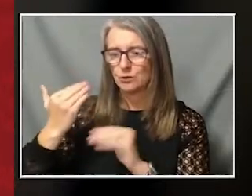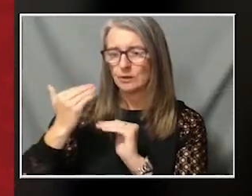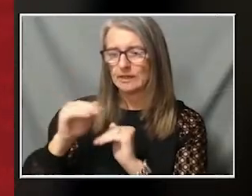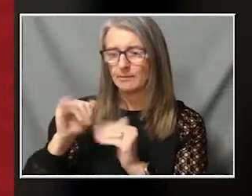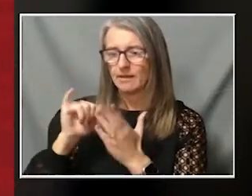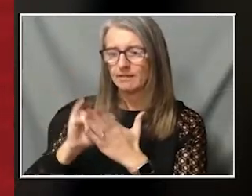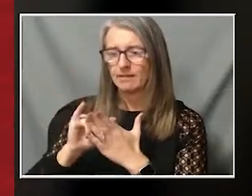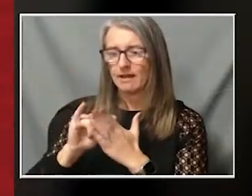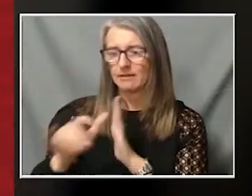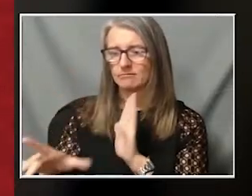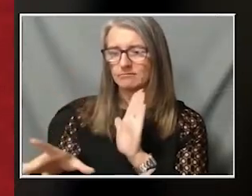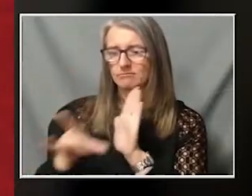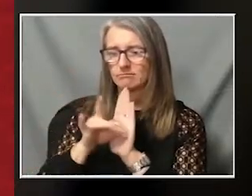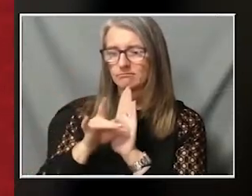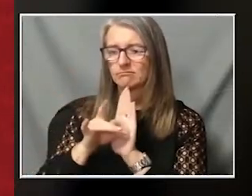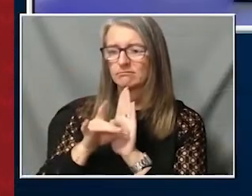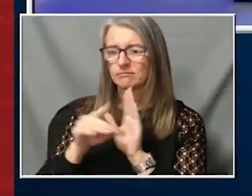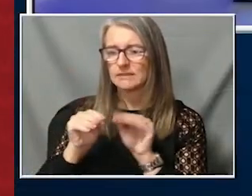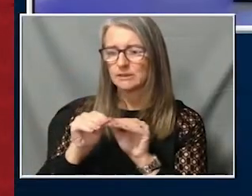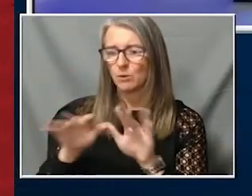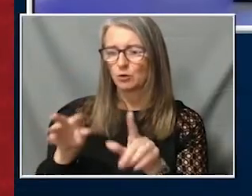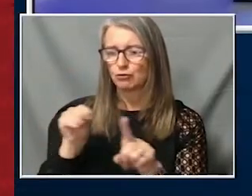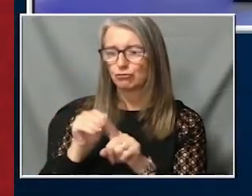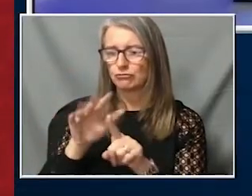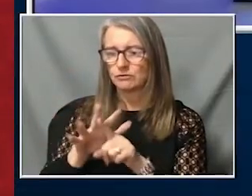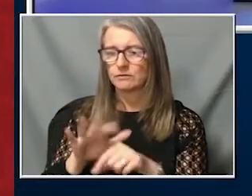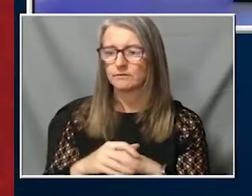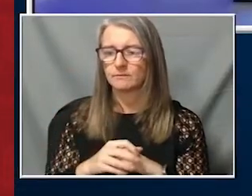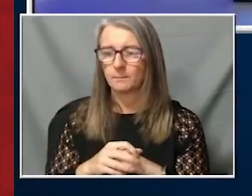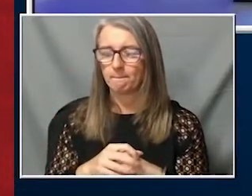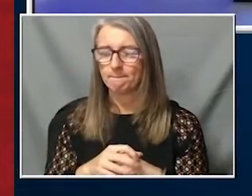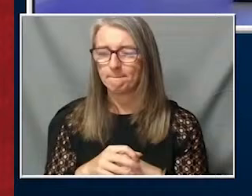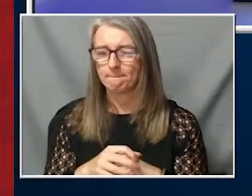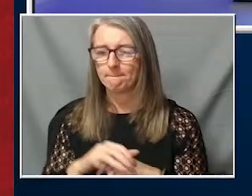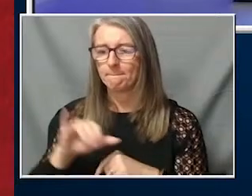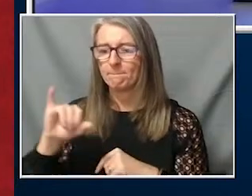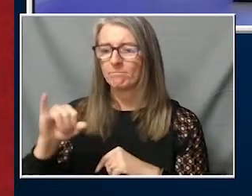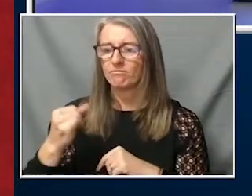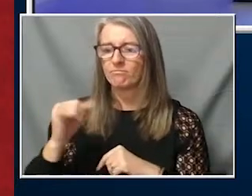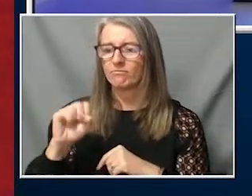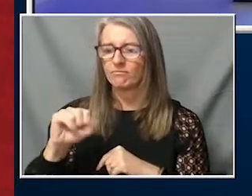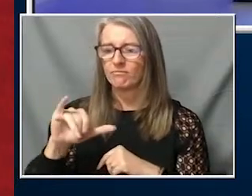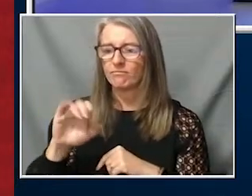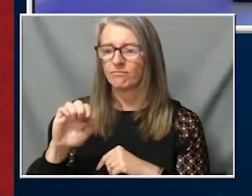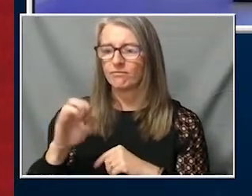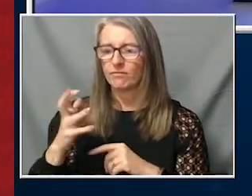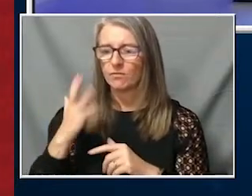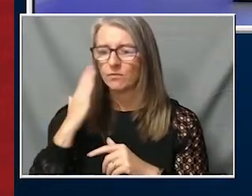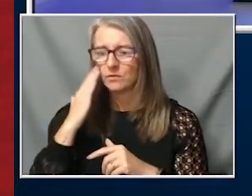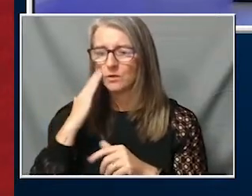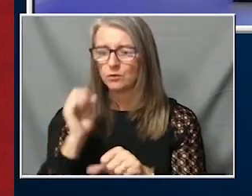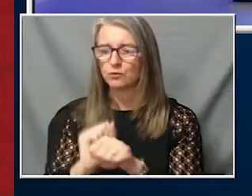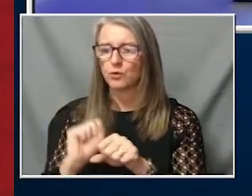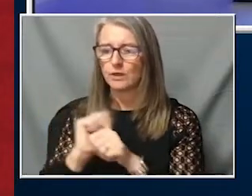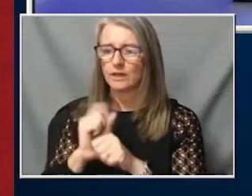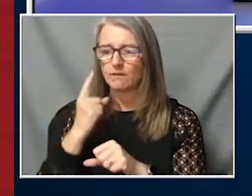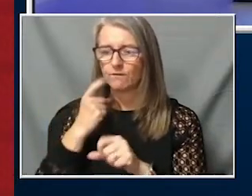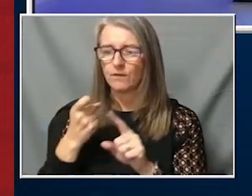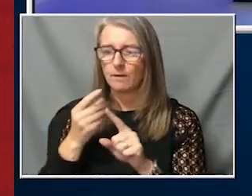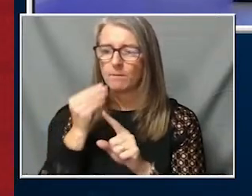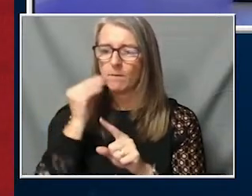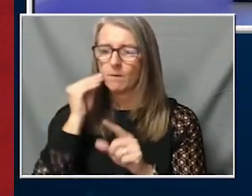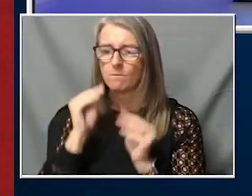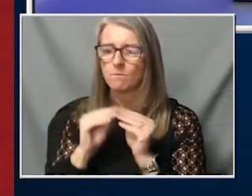that exposure. That makes sense. Jesse wants to know, what about people working from home more often? Chris,